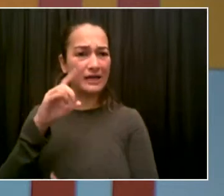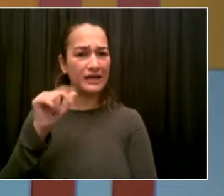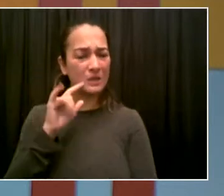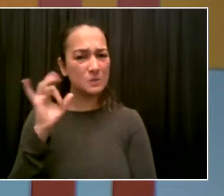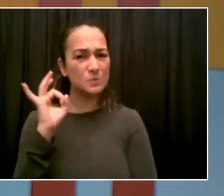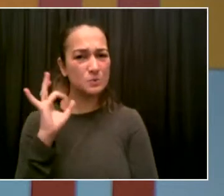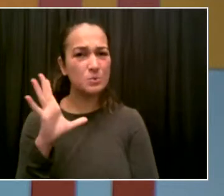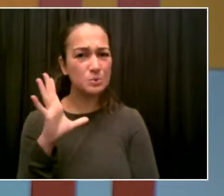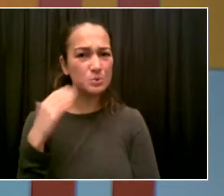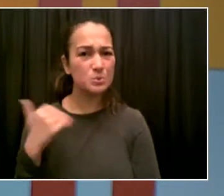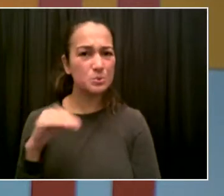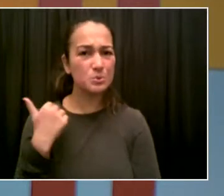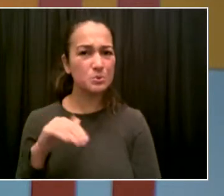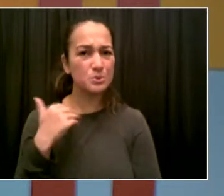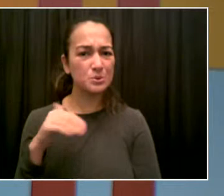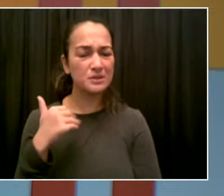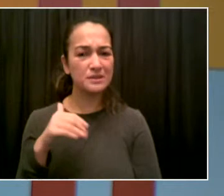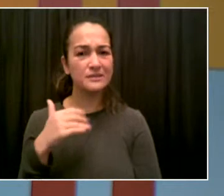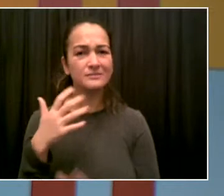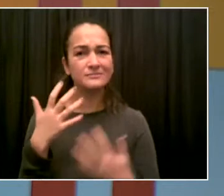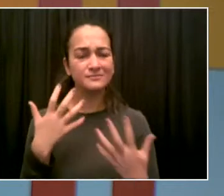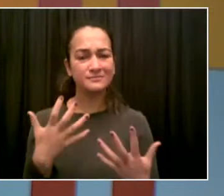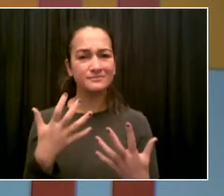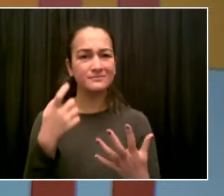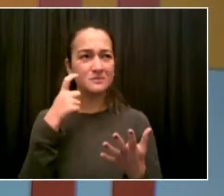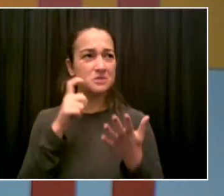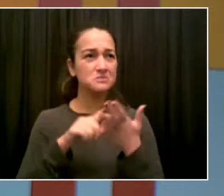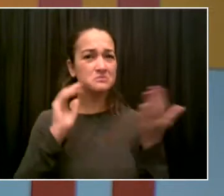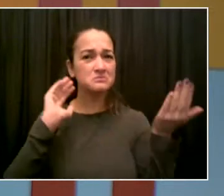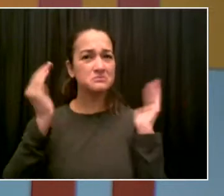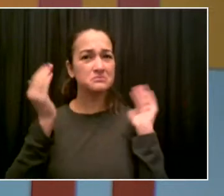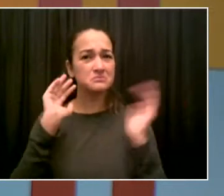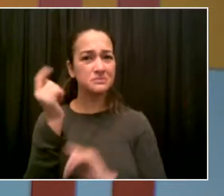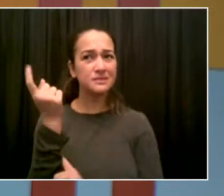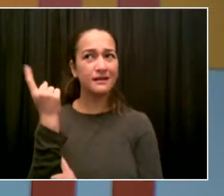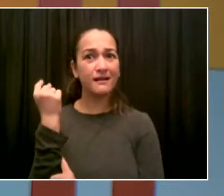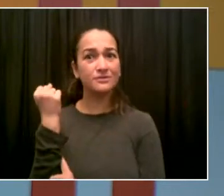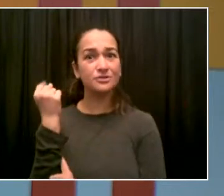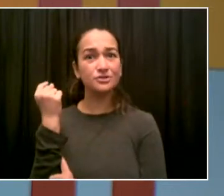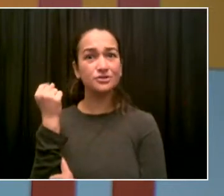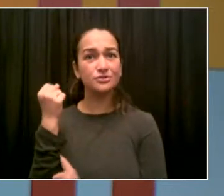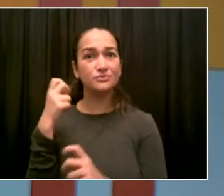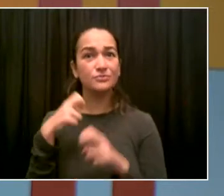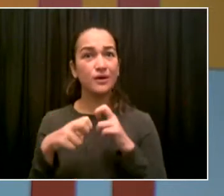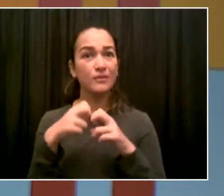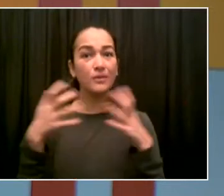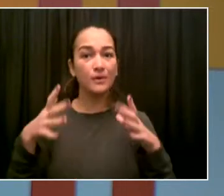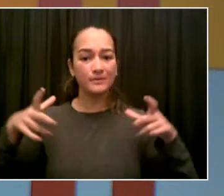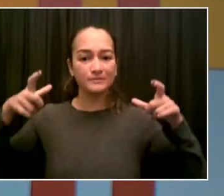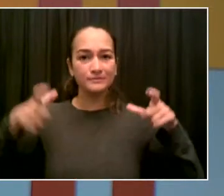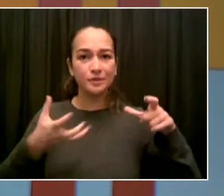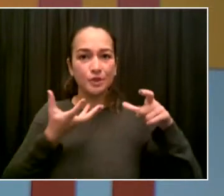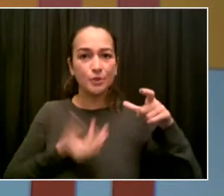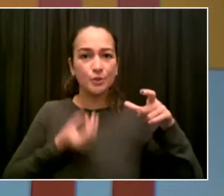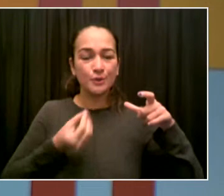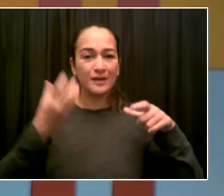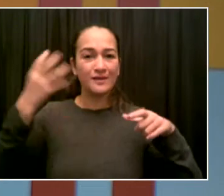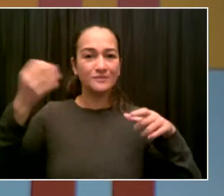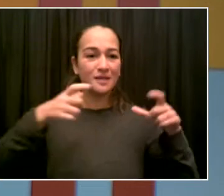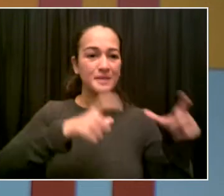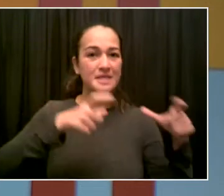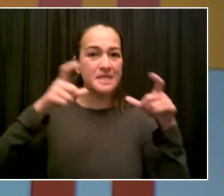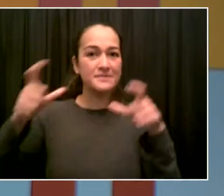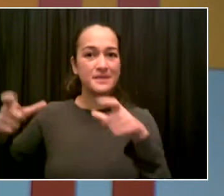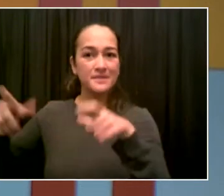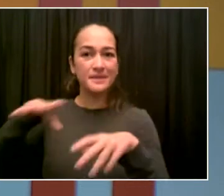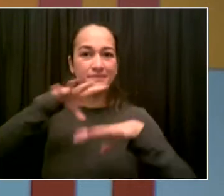resolved last year and sewer cleanups done by the Department of Environmental Protection than in previous years. I just wanted to ask